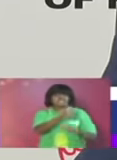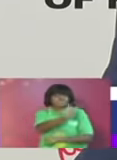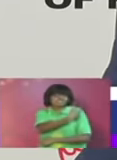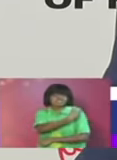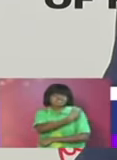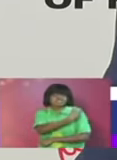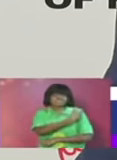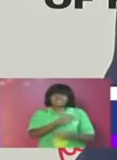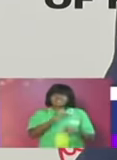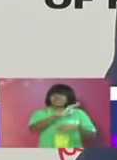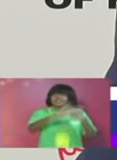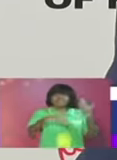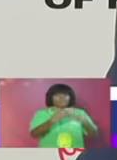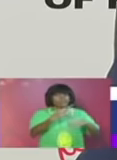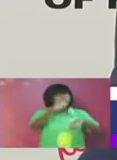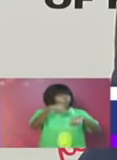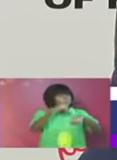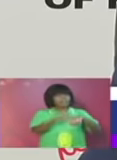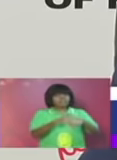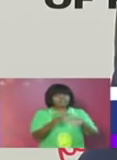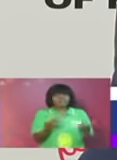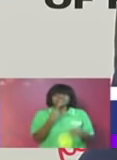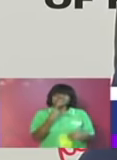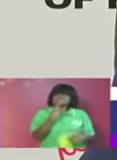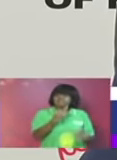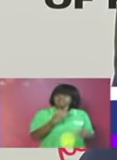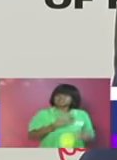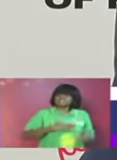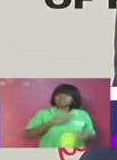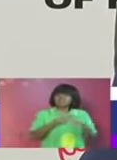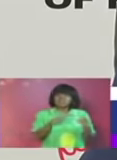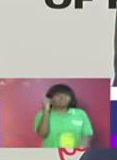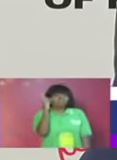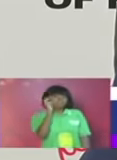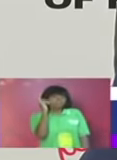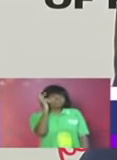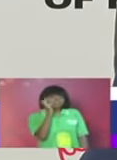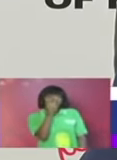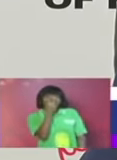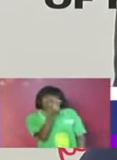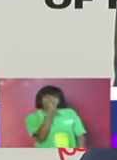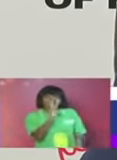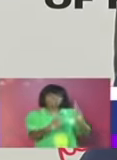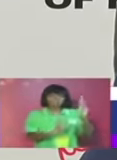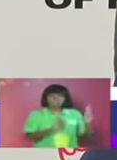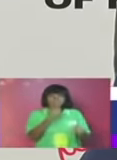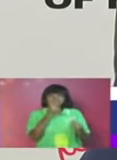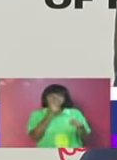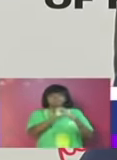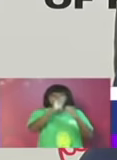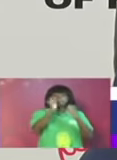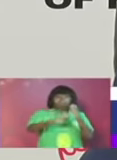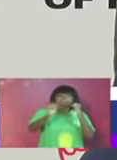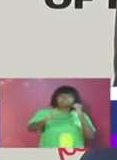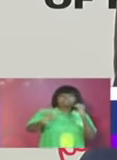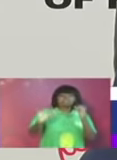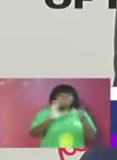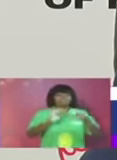listen to the conspiracy theories. Do your own research. They are very good,